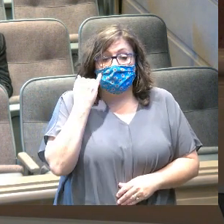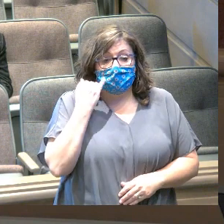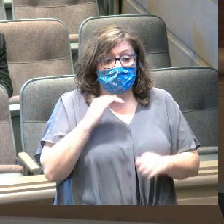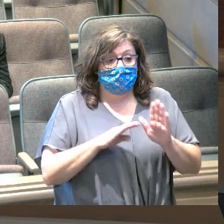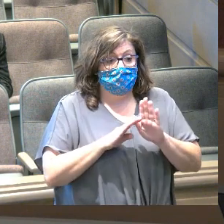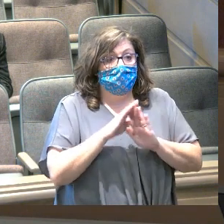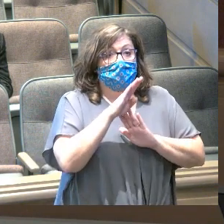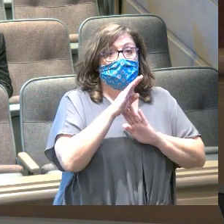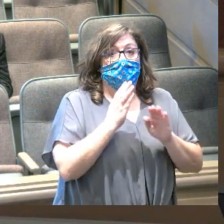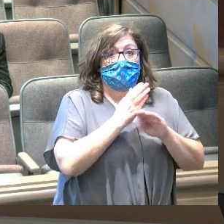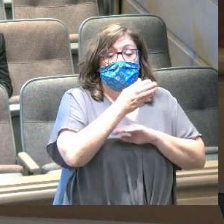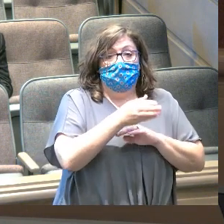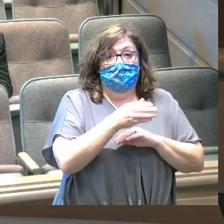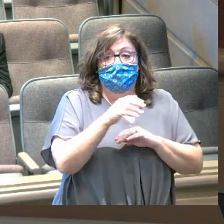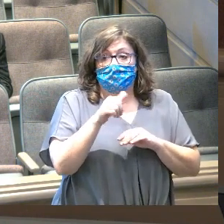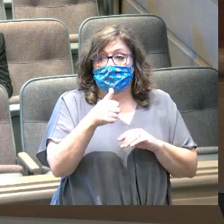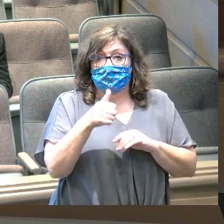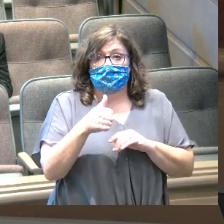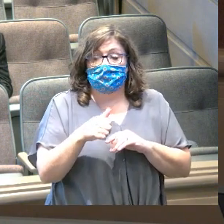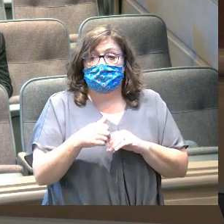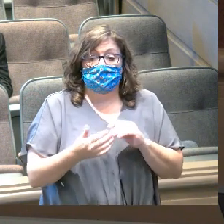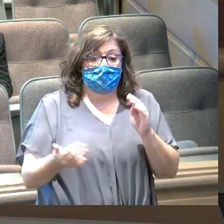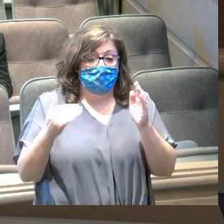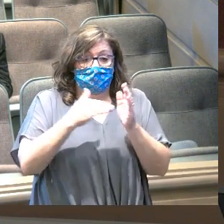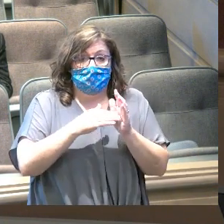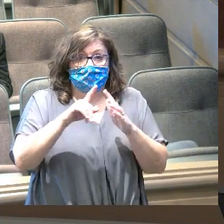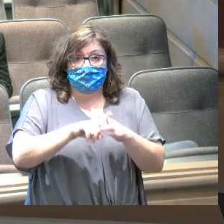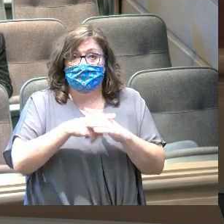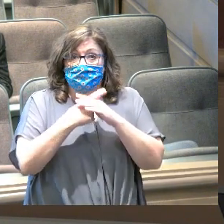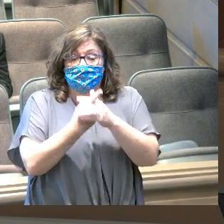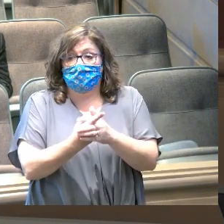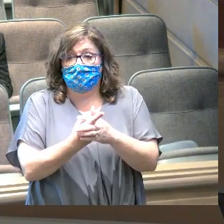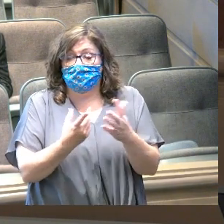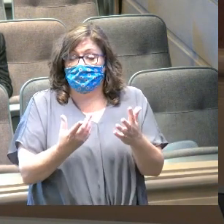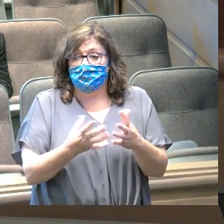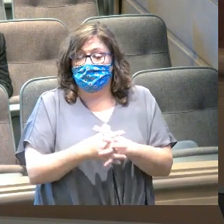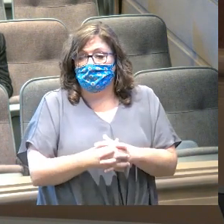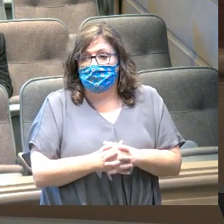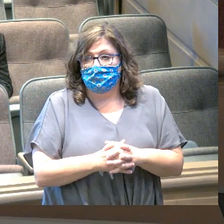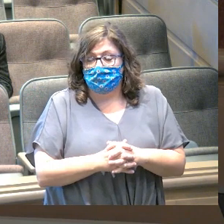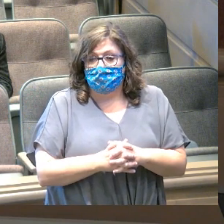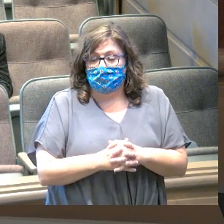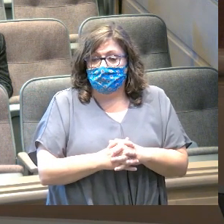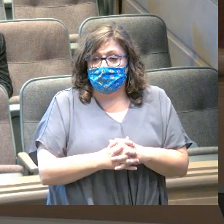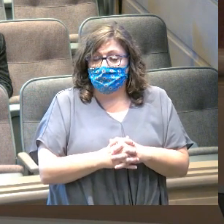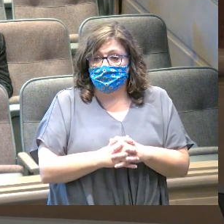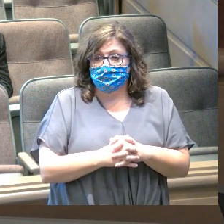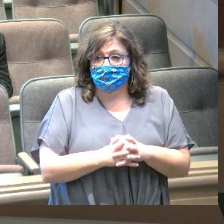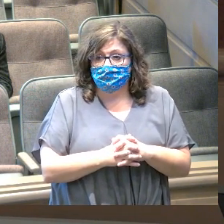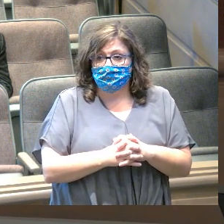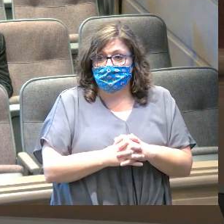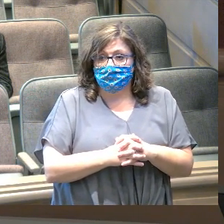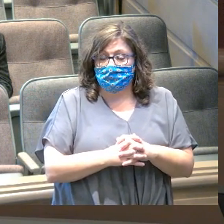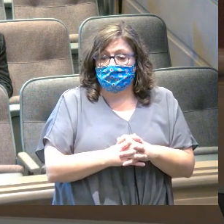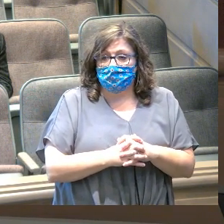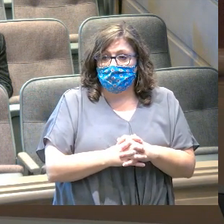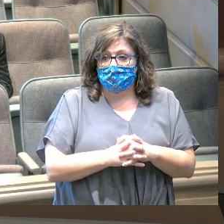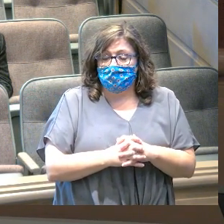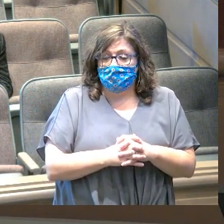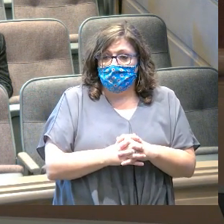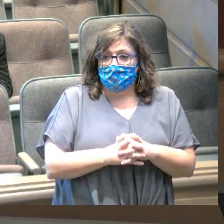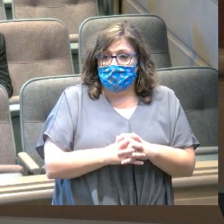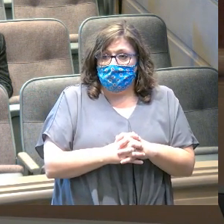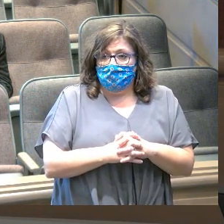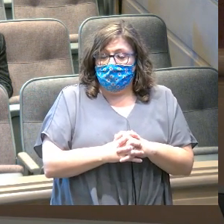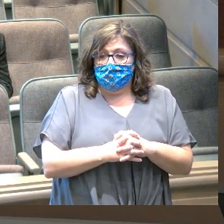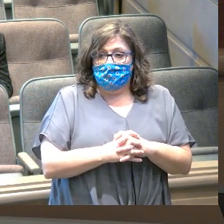resurge, I suppose there's two different terms. Rebound is just get a little bit higher. Resurge is to take that straight up trajectory like we had